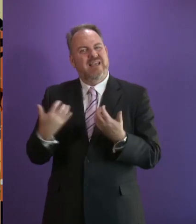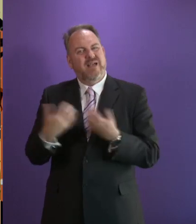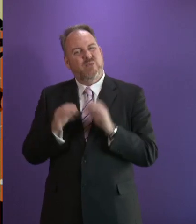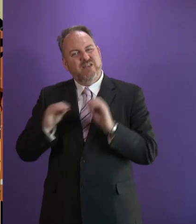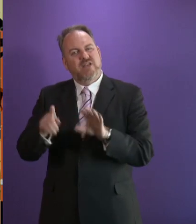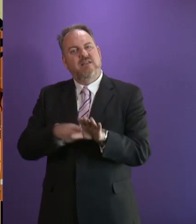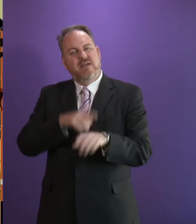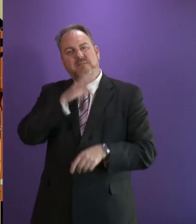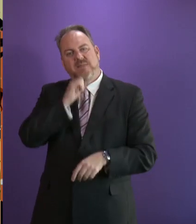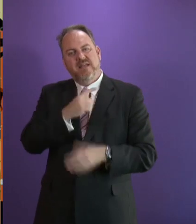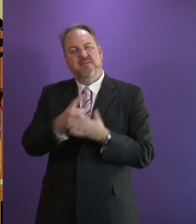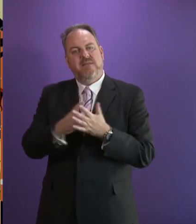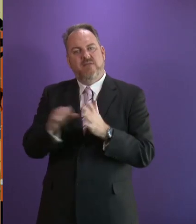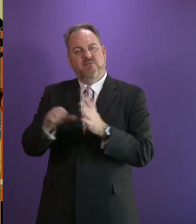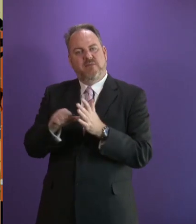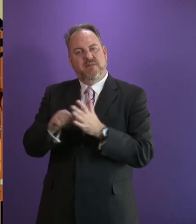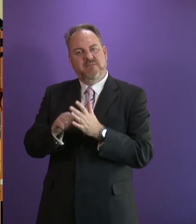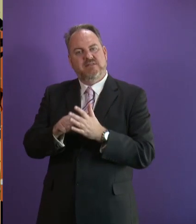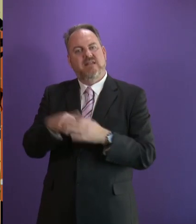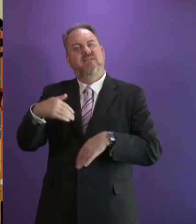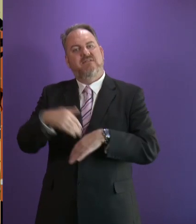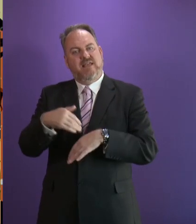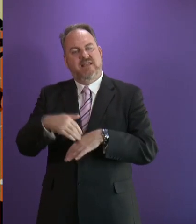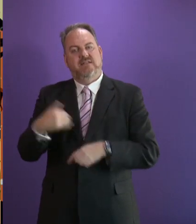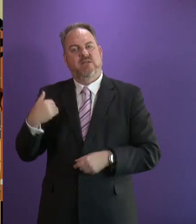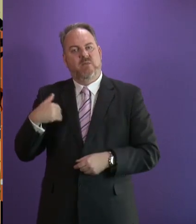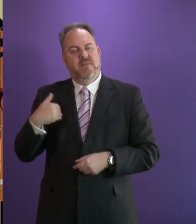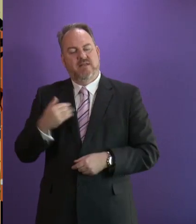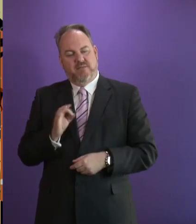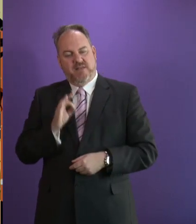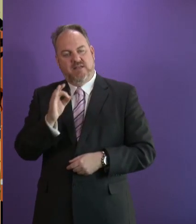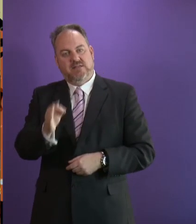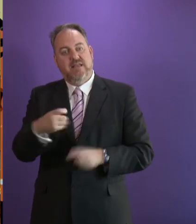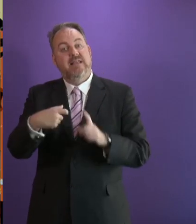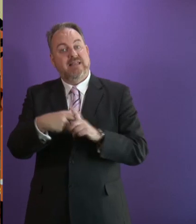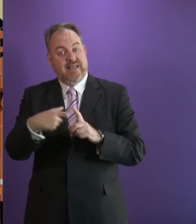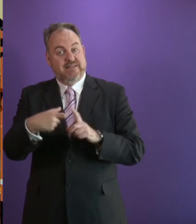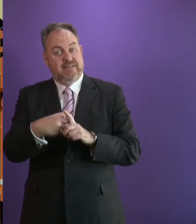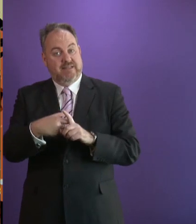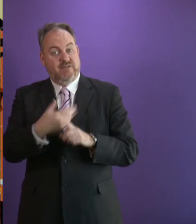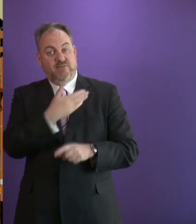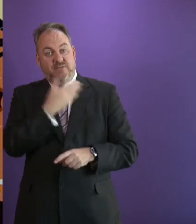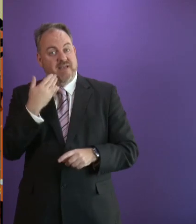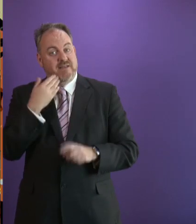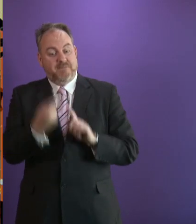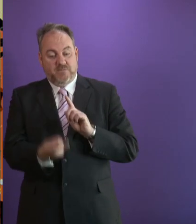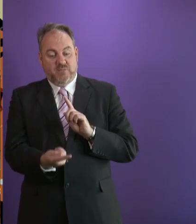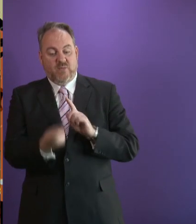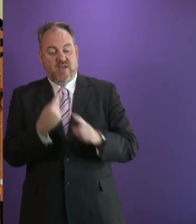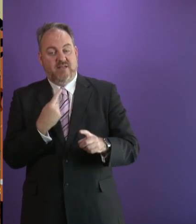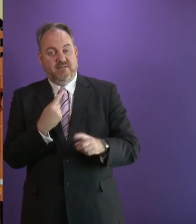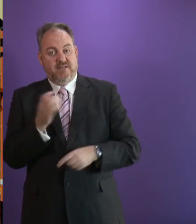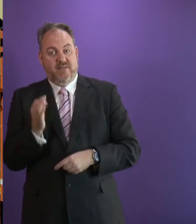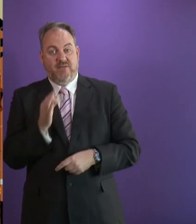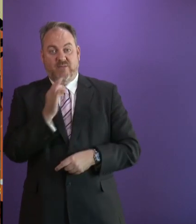men about the problems that women face? I'm going to put you in the spot here, Katie, as one of